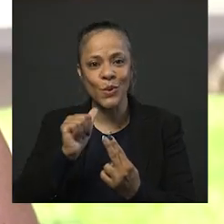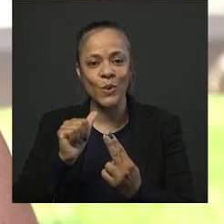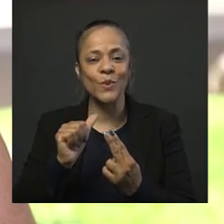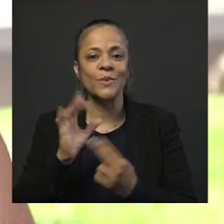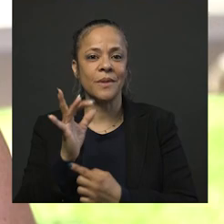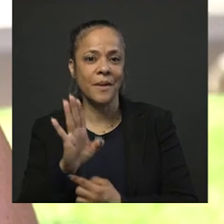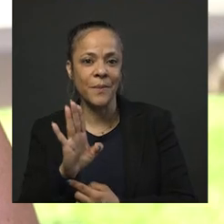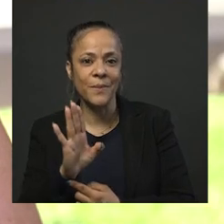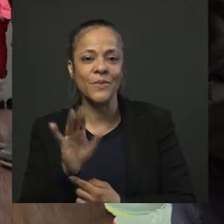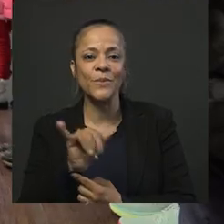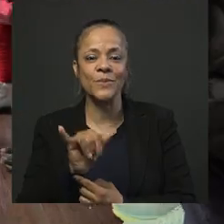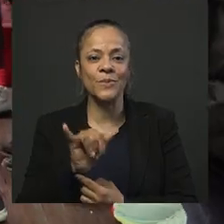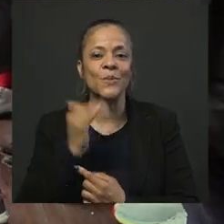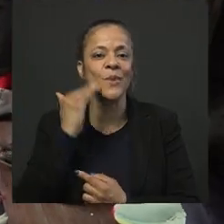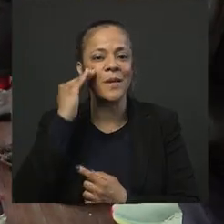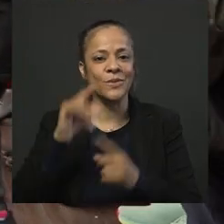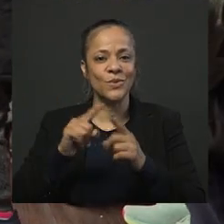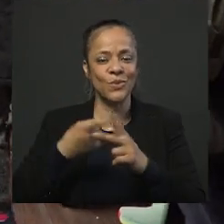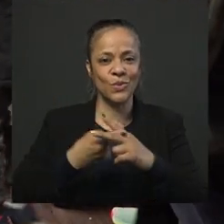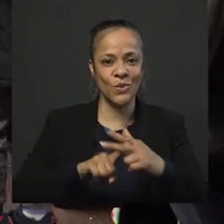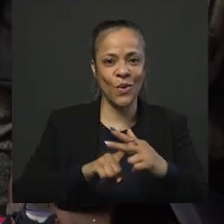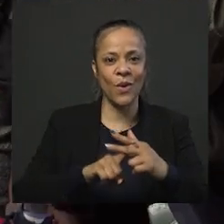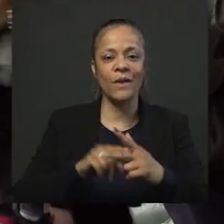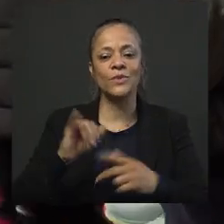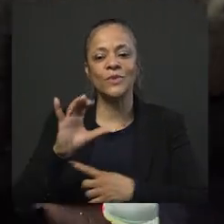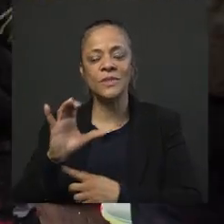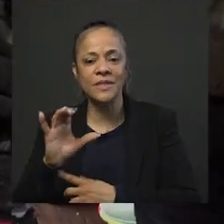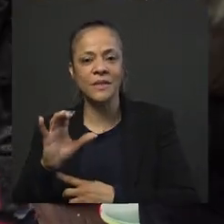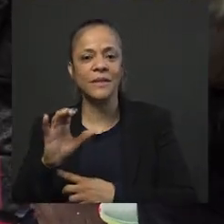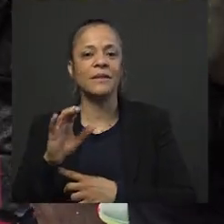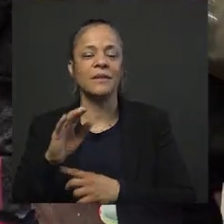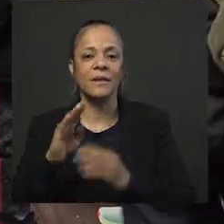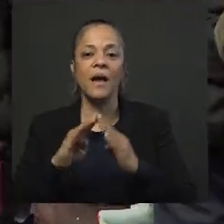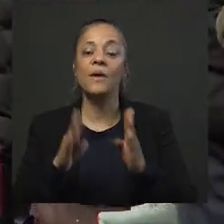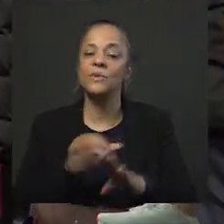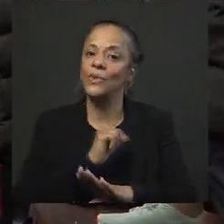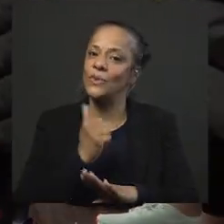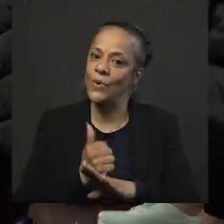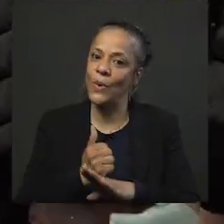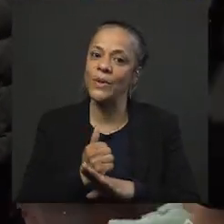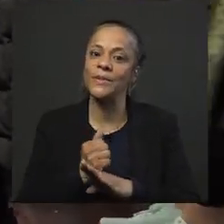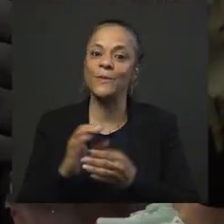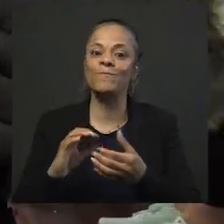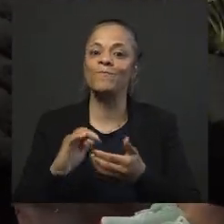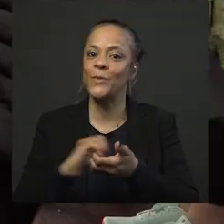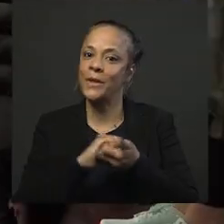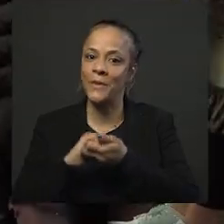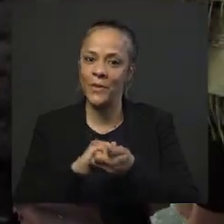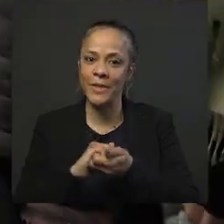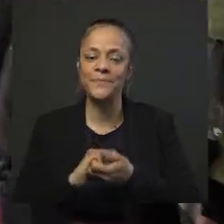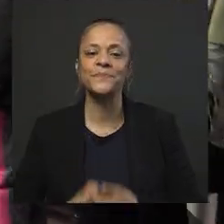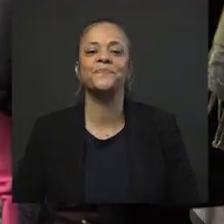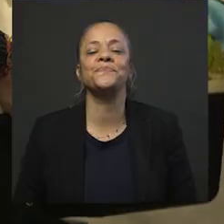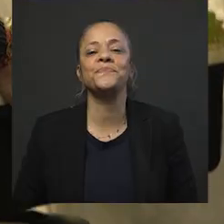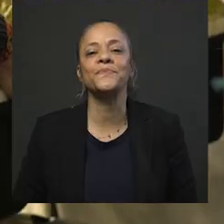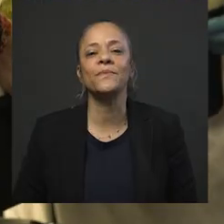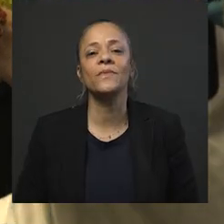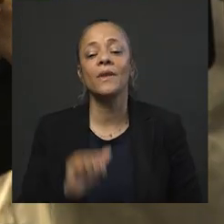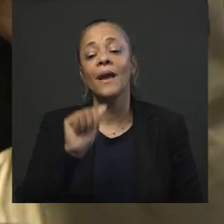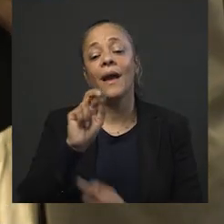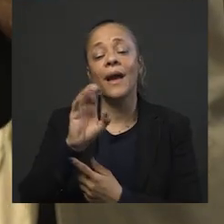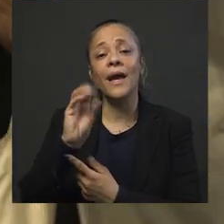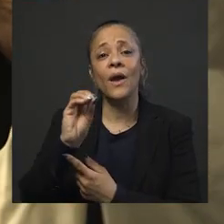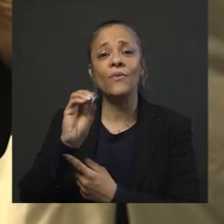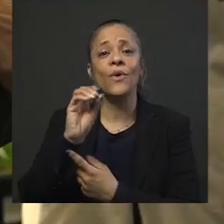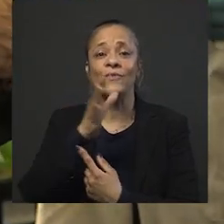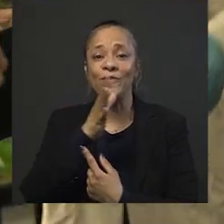our partners of Boys and Girls Club and Head Start, along with the Jersey City Housing Authority, to really make change in our community and build a healthier Jersey